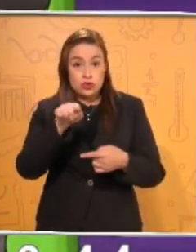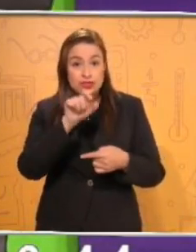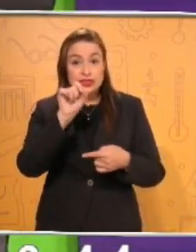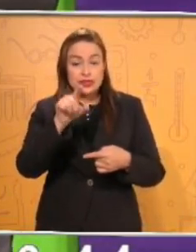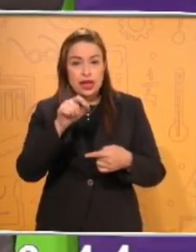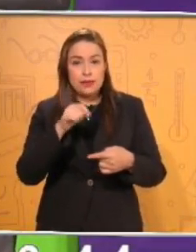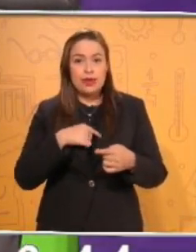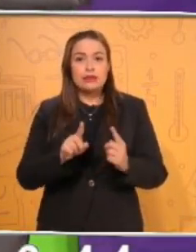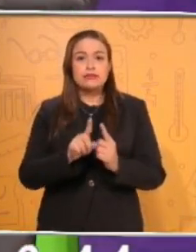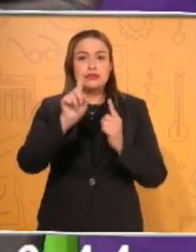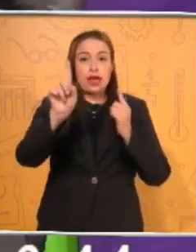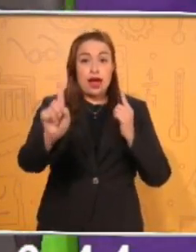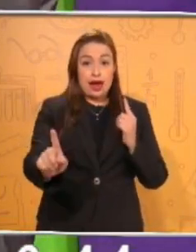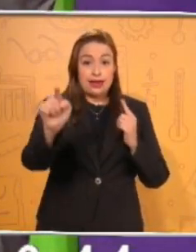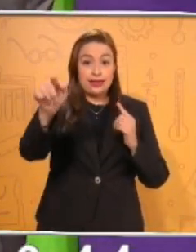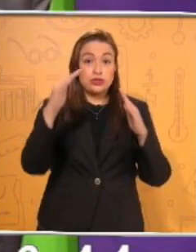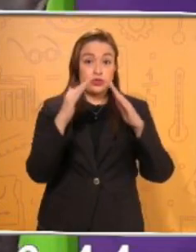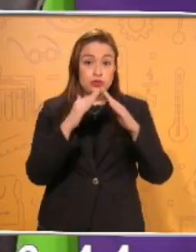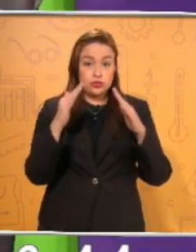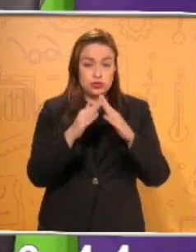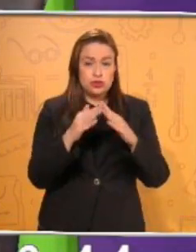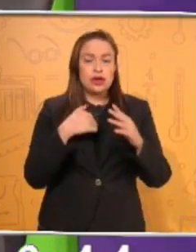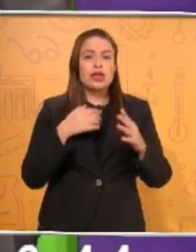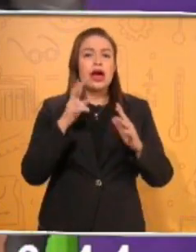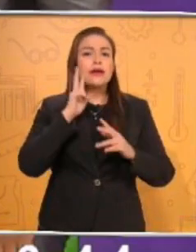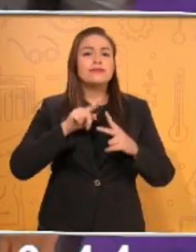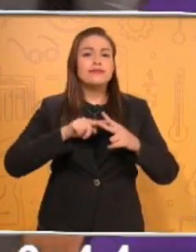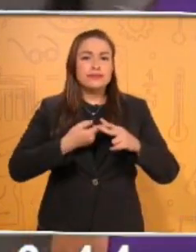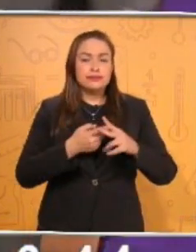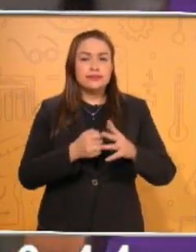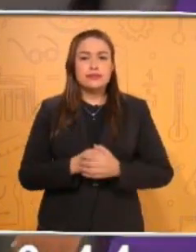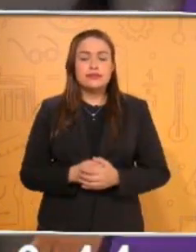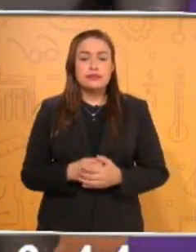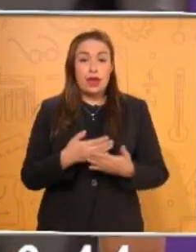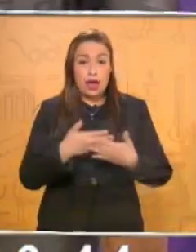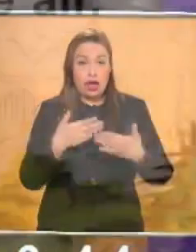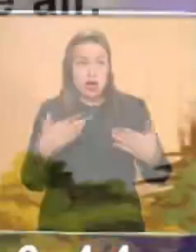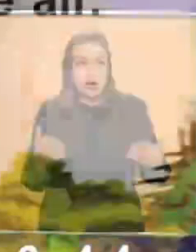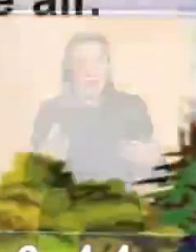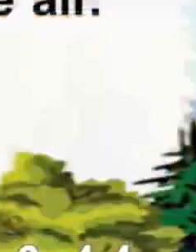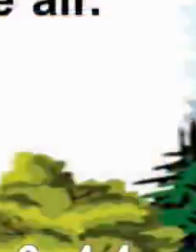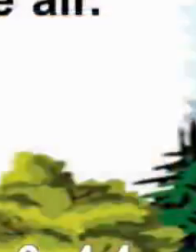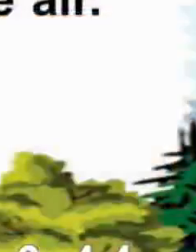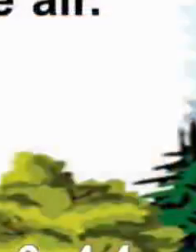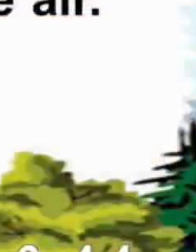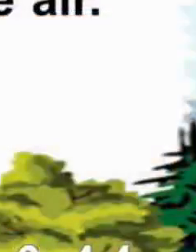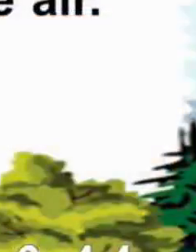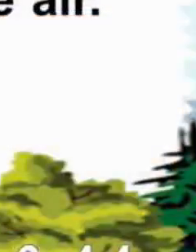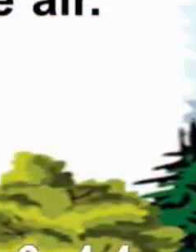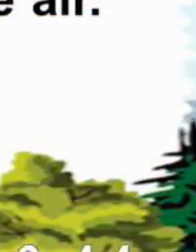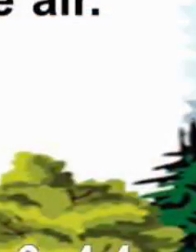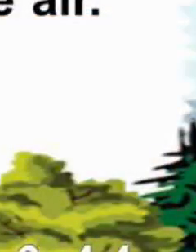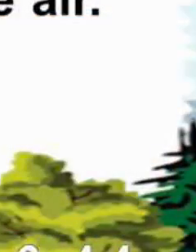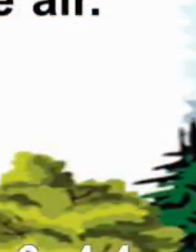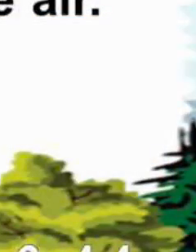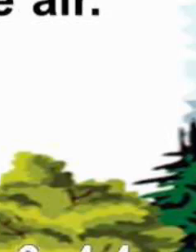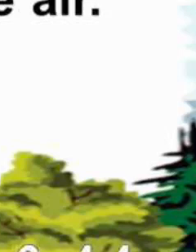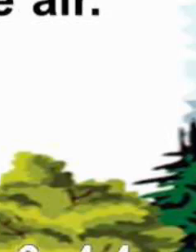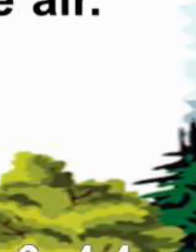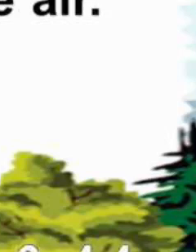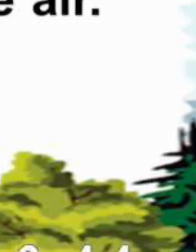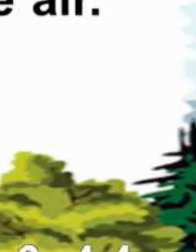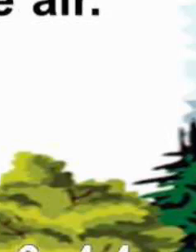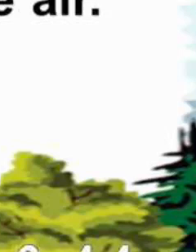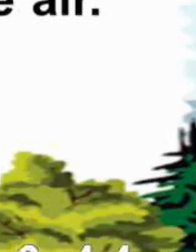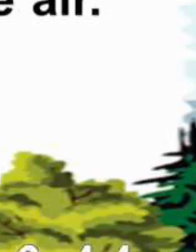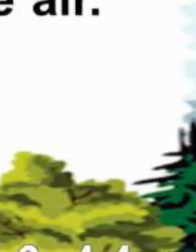along with me in your house. So let's start. Today we have something about Robin Hood. Let's